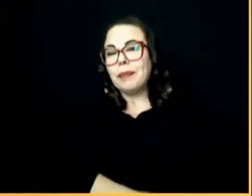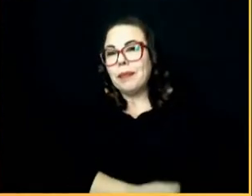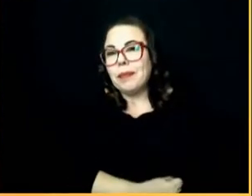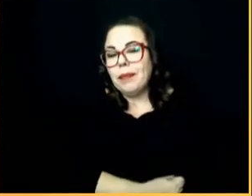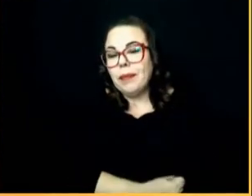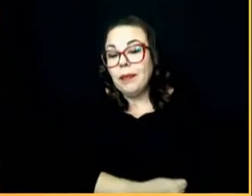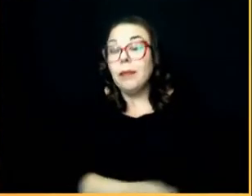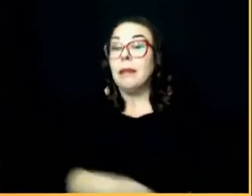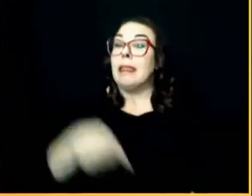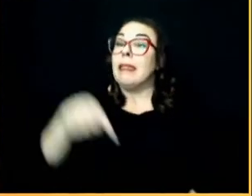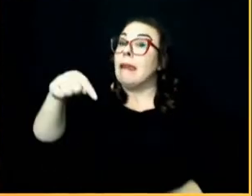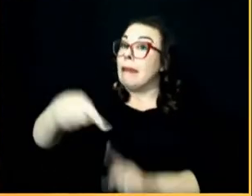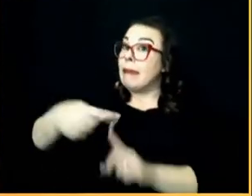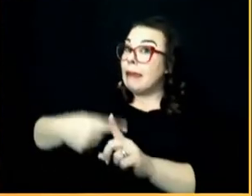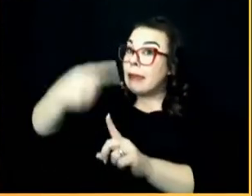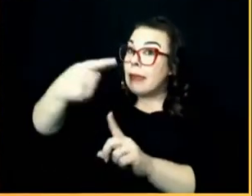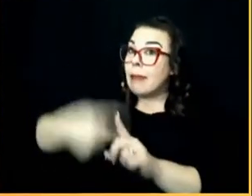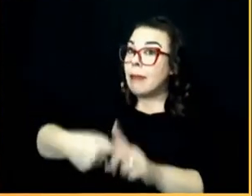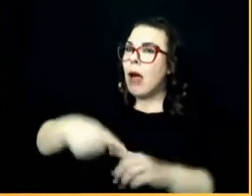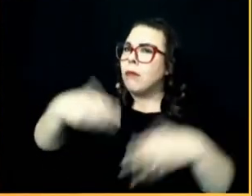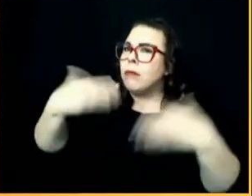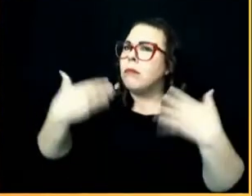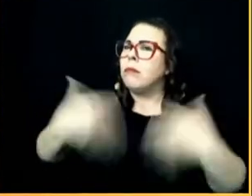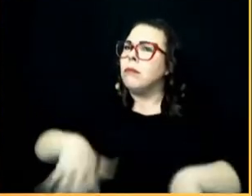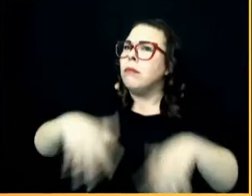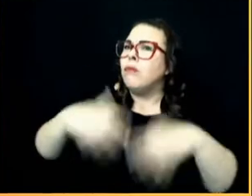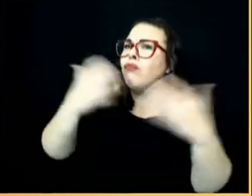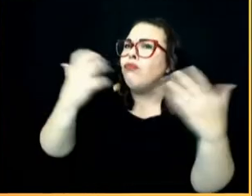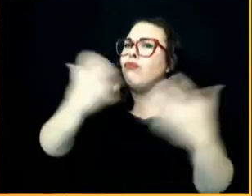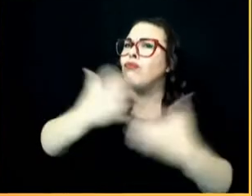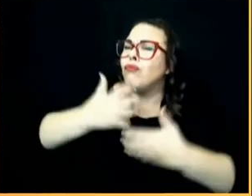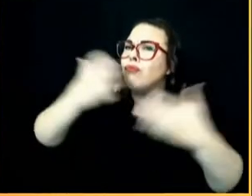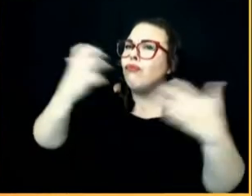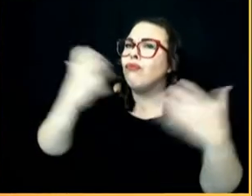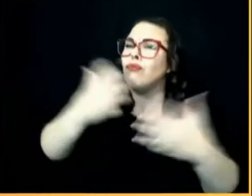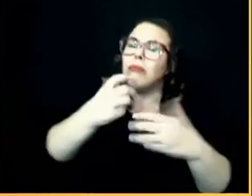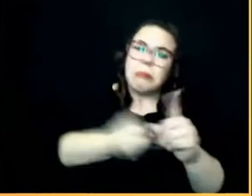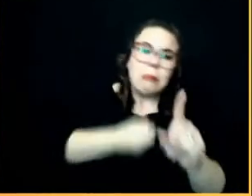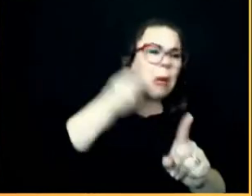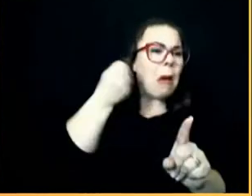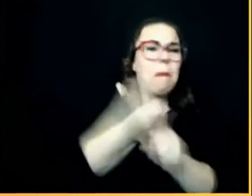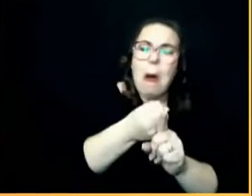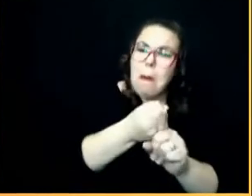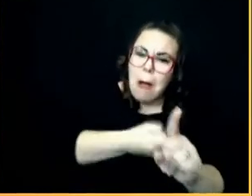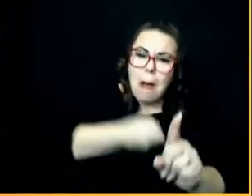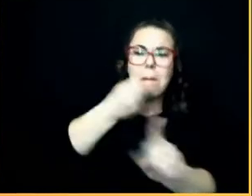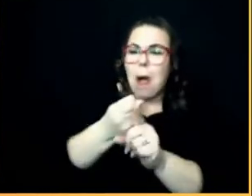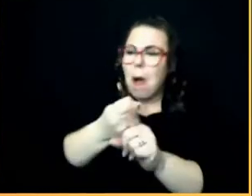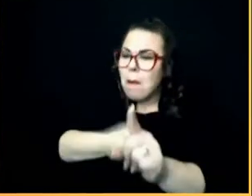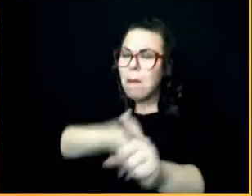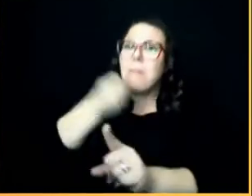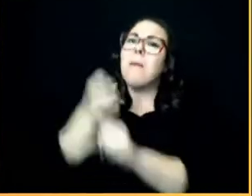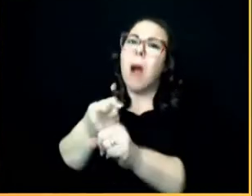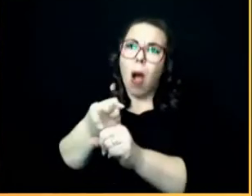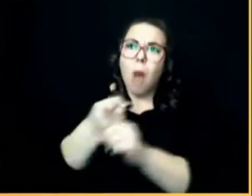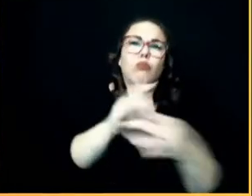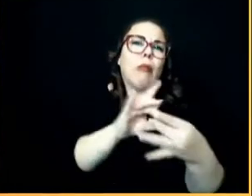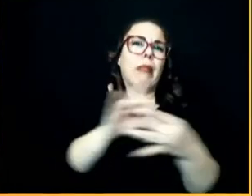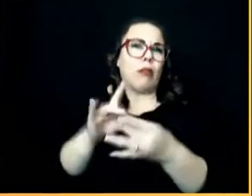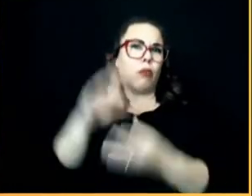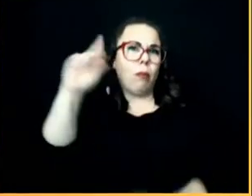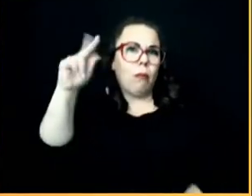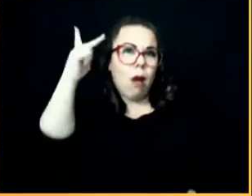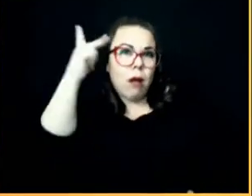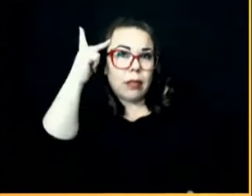a historic set of breakthroughs, especially electorally, for trans people. And here to help us unpack how this